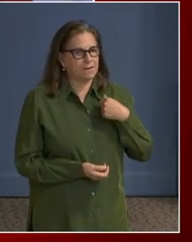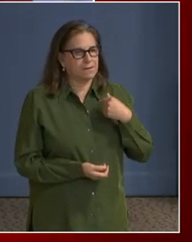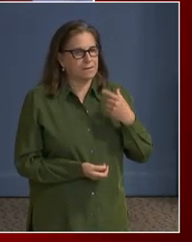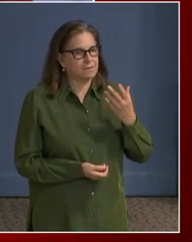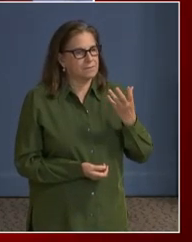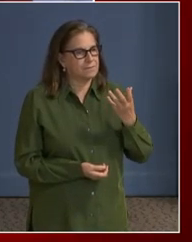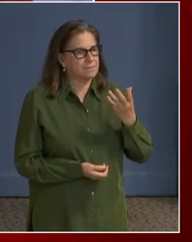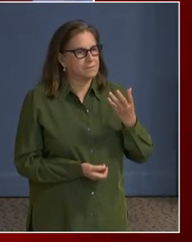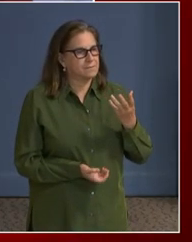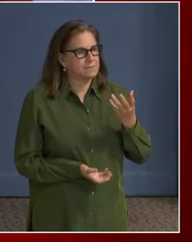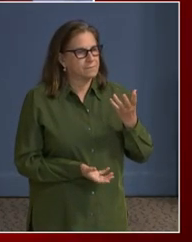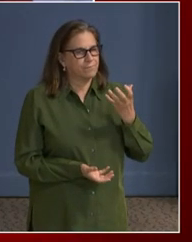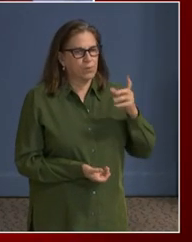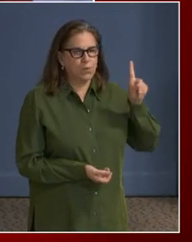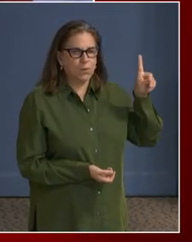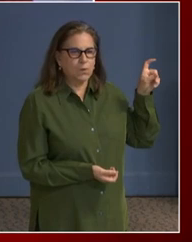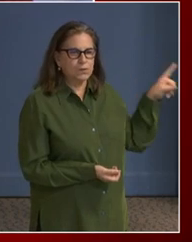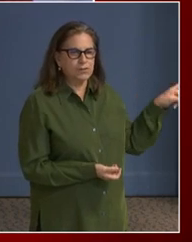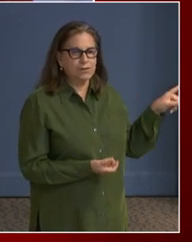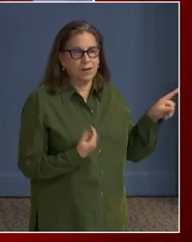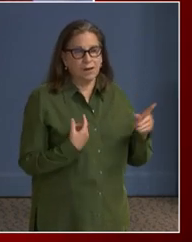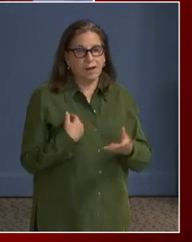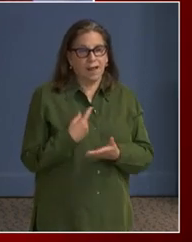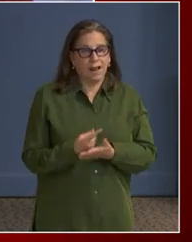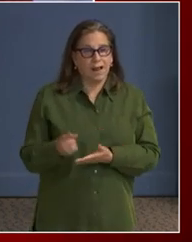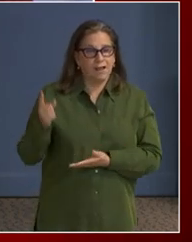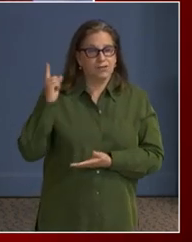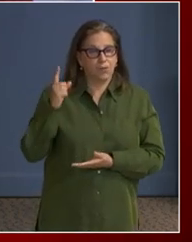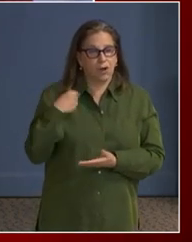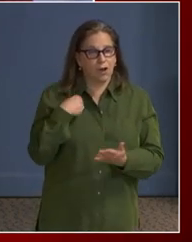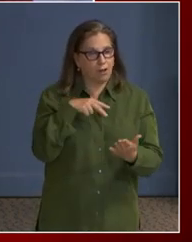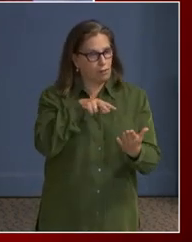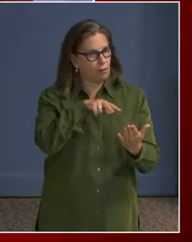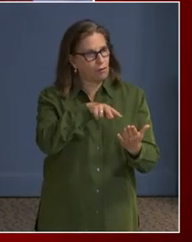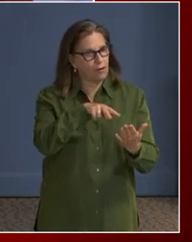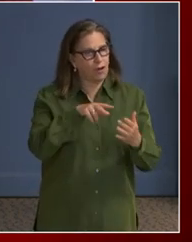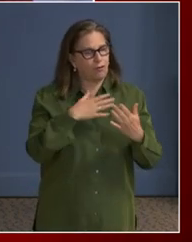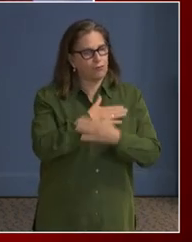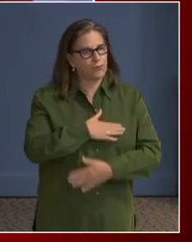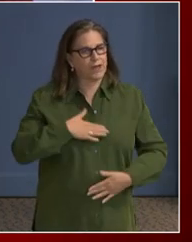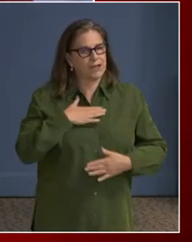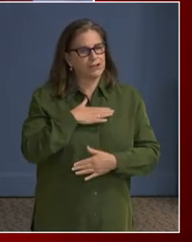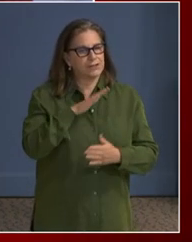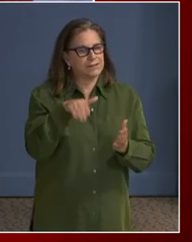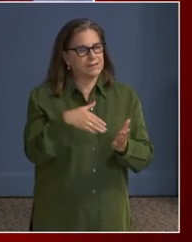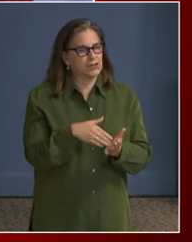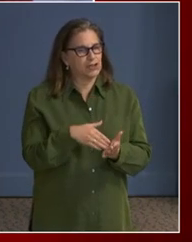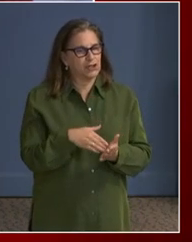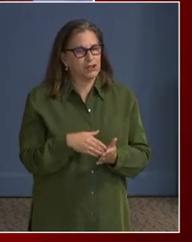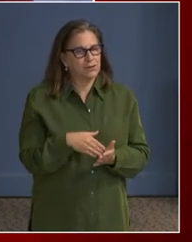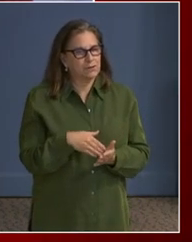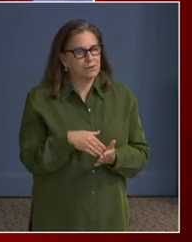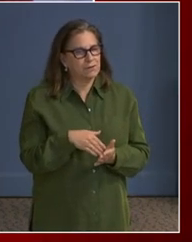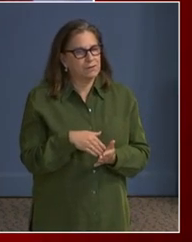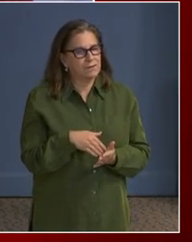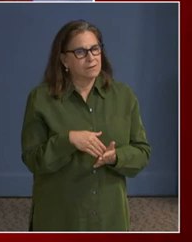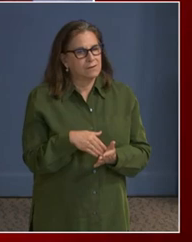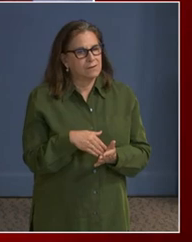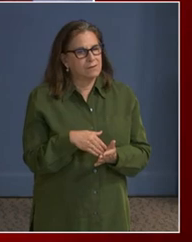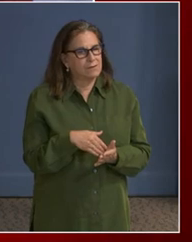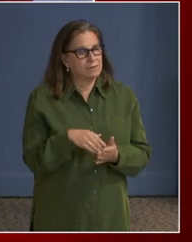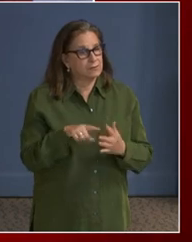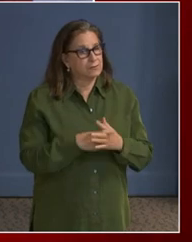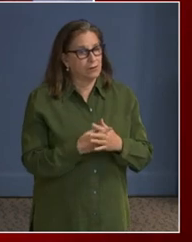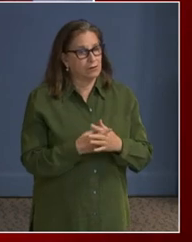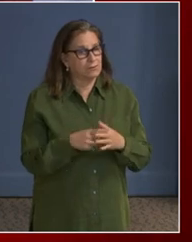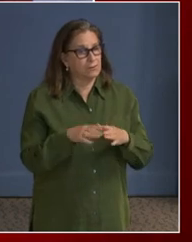Last week we looked at the recreation centers, and we were told that starting, I guess, Monday, that about 3,000 kids were